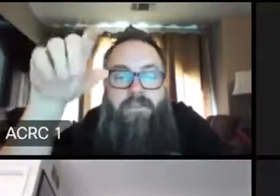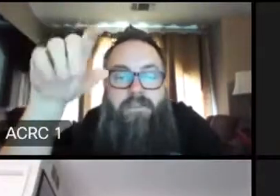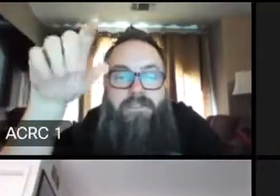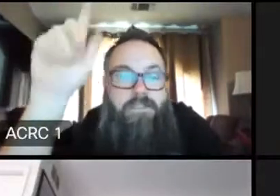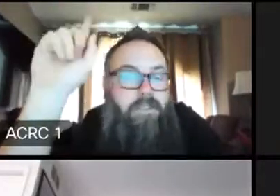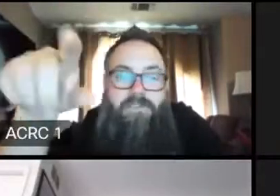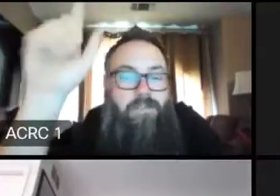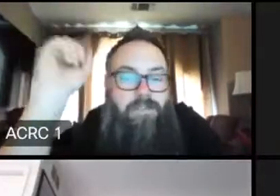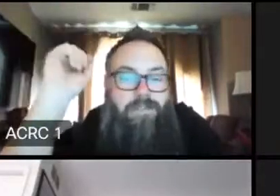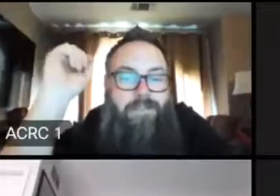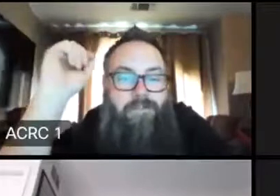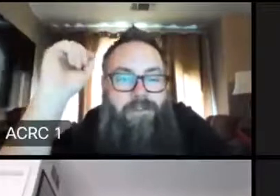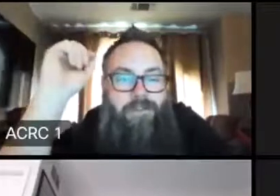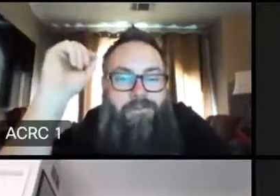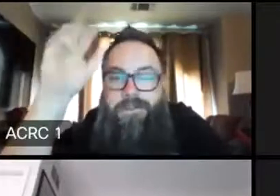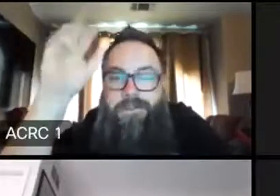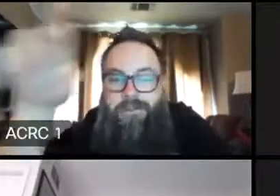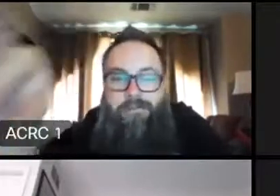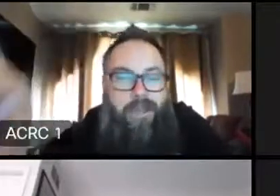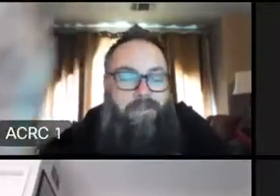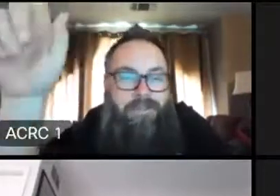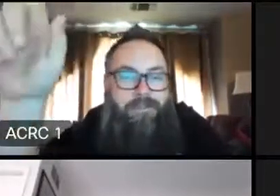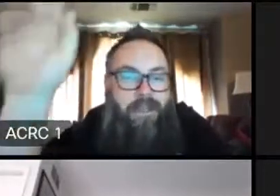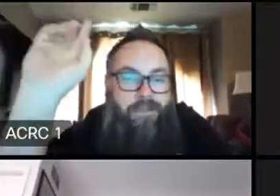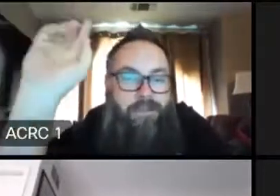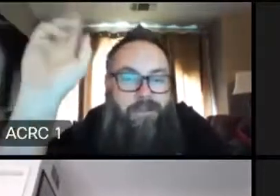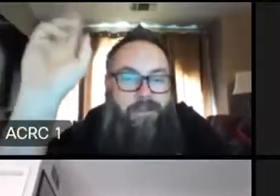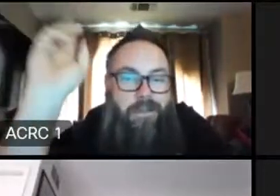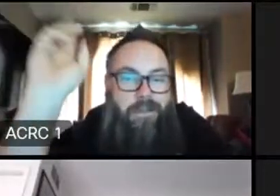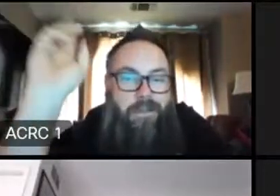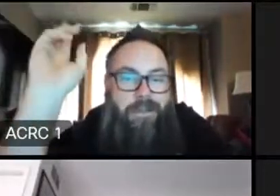that TDS can be used for as well.